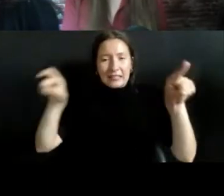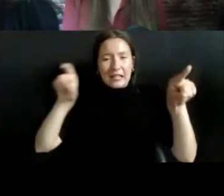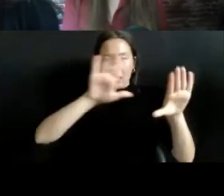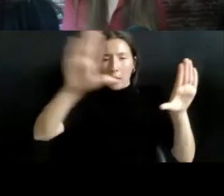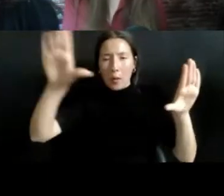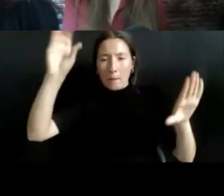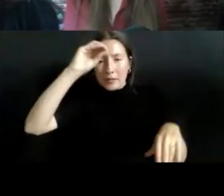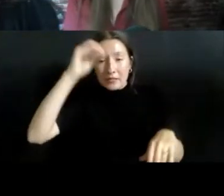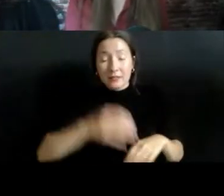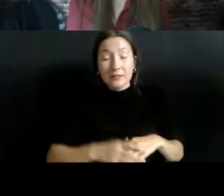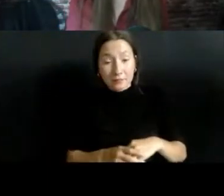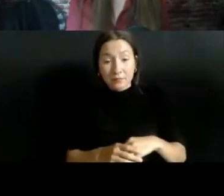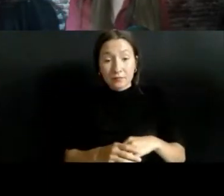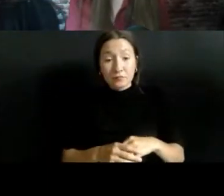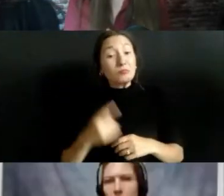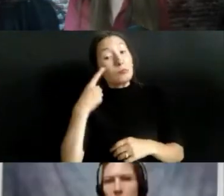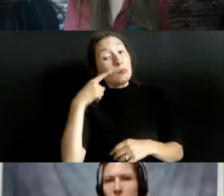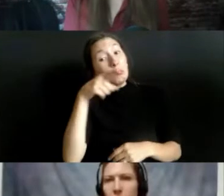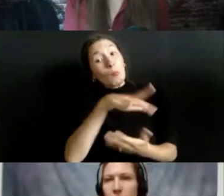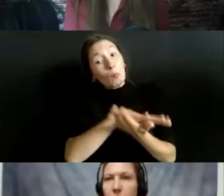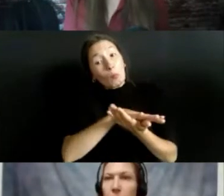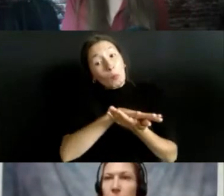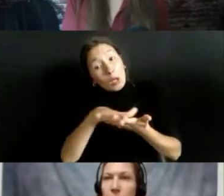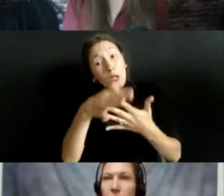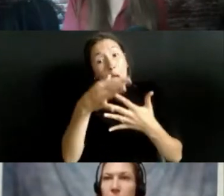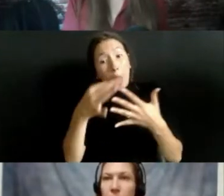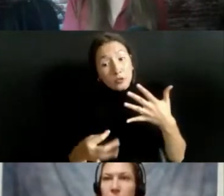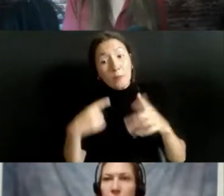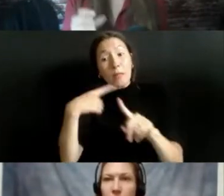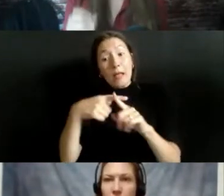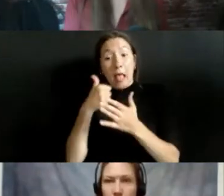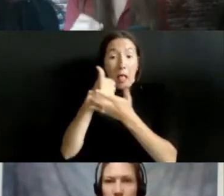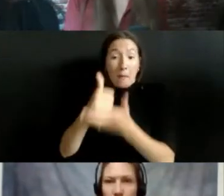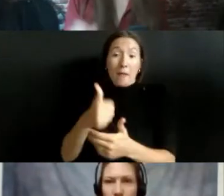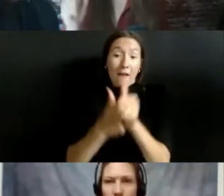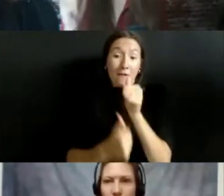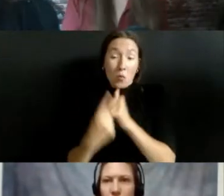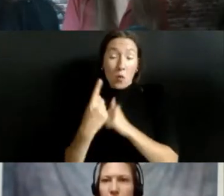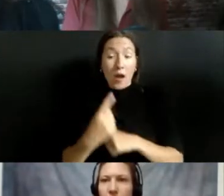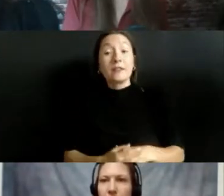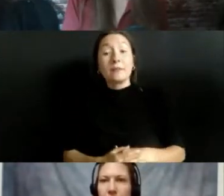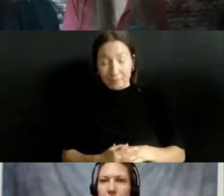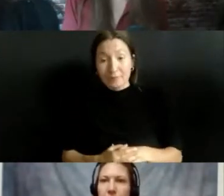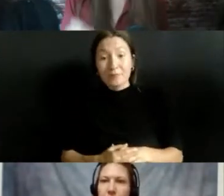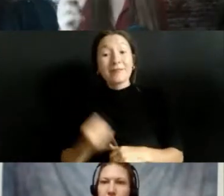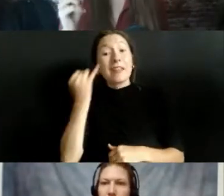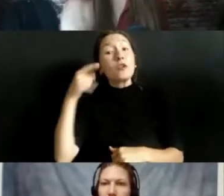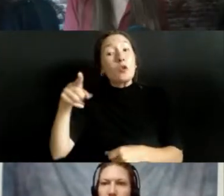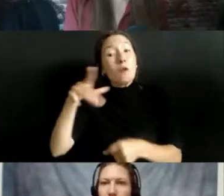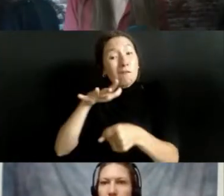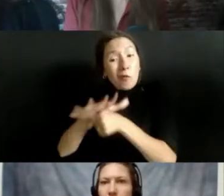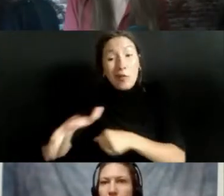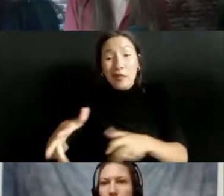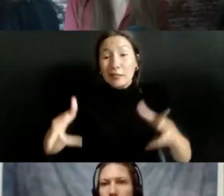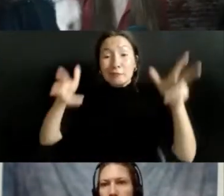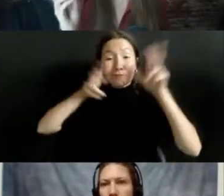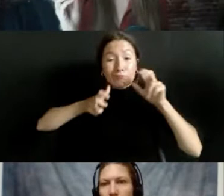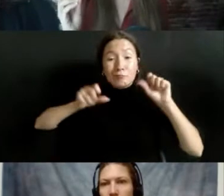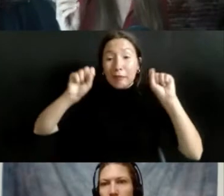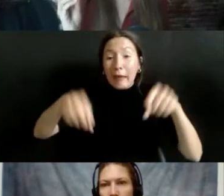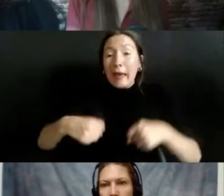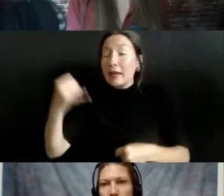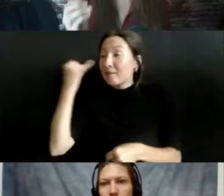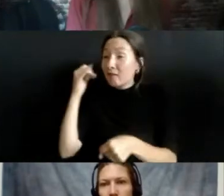nice medium, and I think it helps everybody. If you have full hearing, full mobility, full